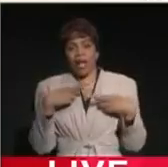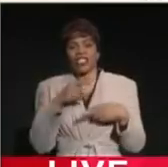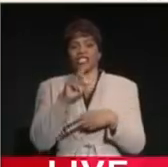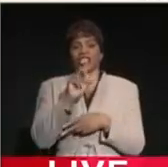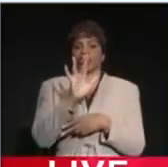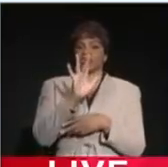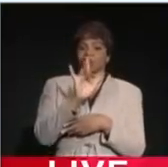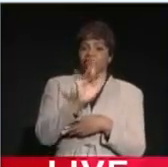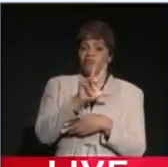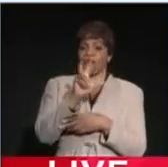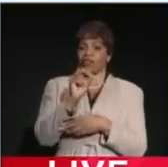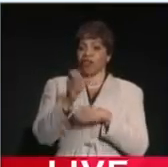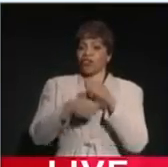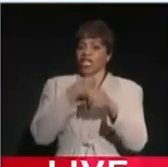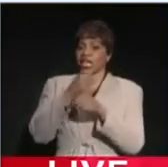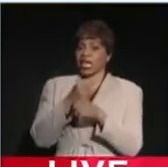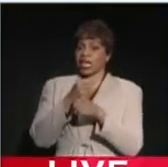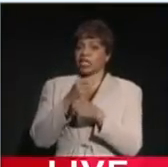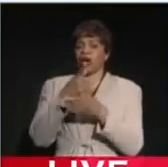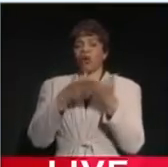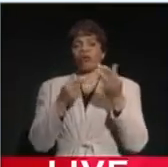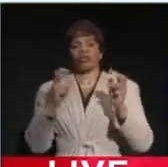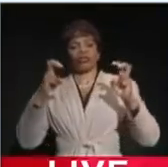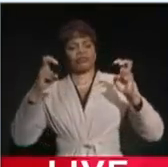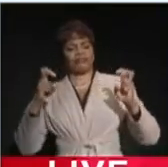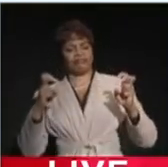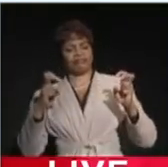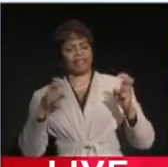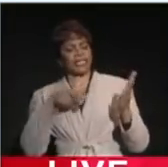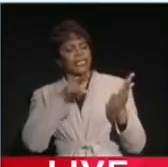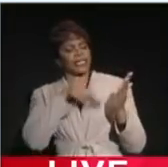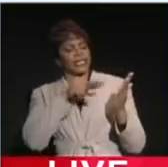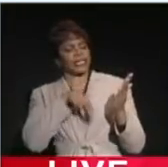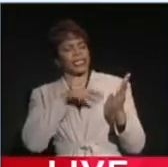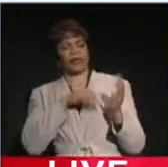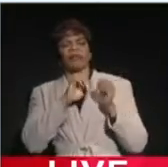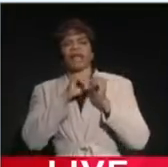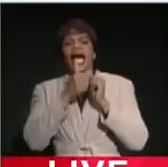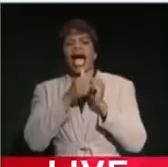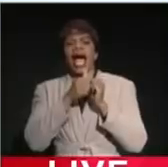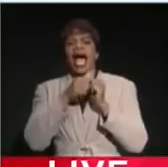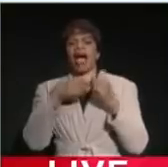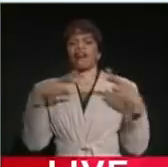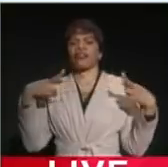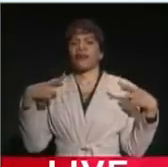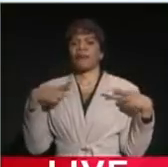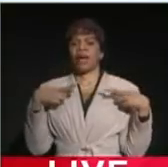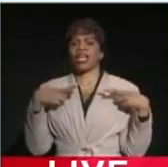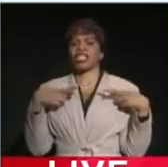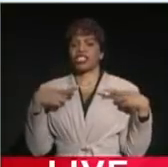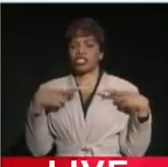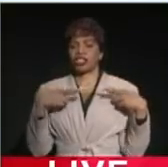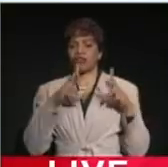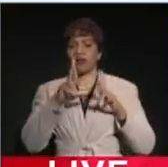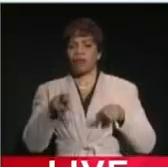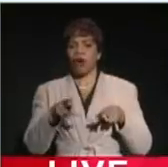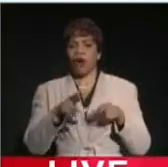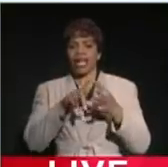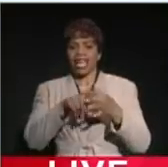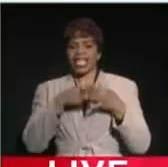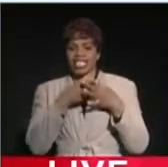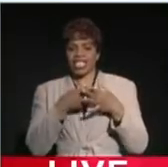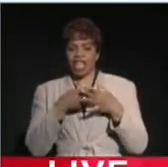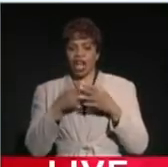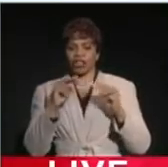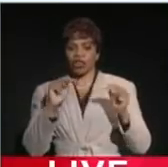sit down, look at the Tom Byrne Healy Pension Commission report, and start negotiating there fairly,